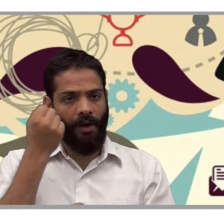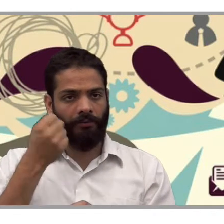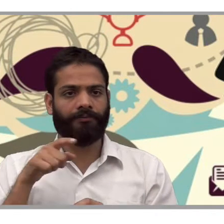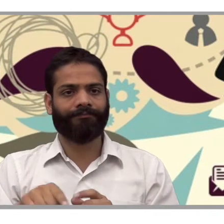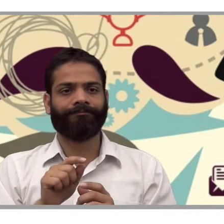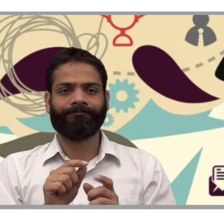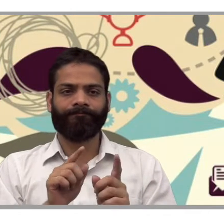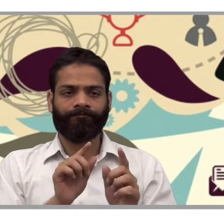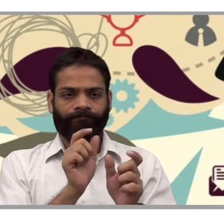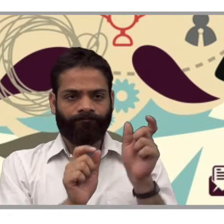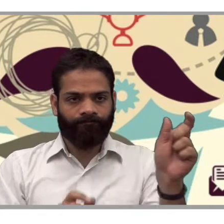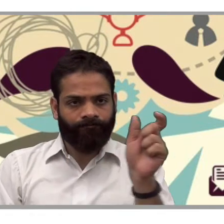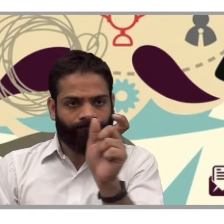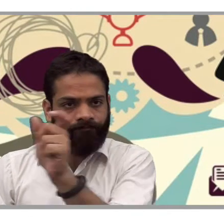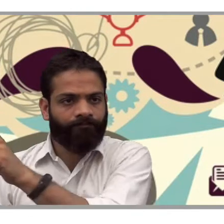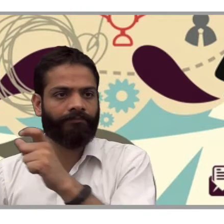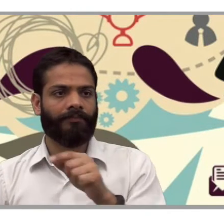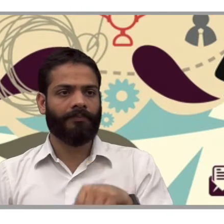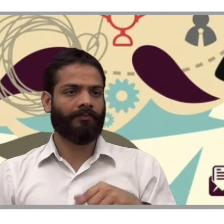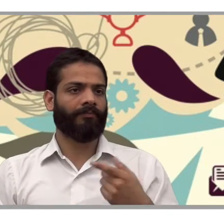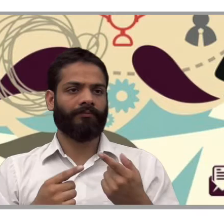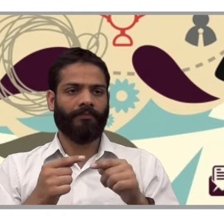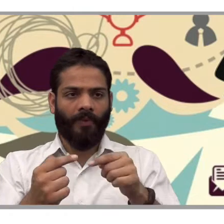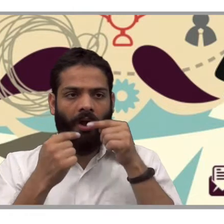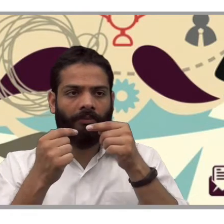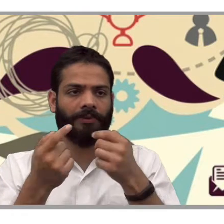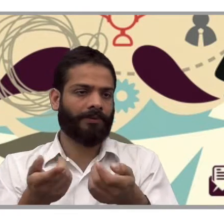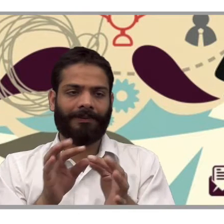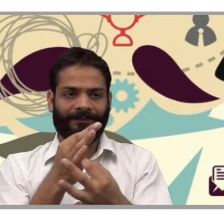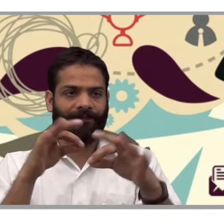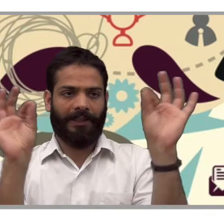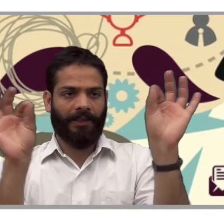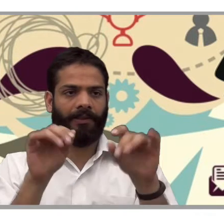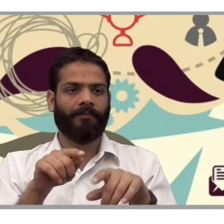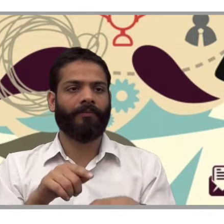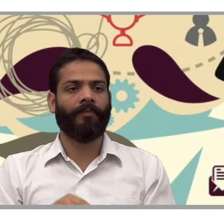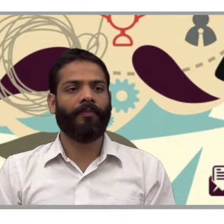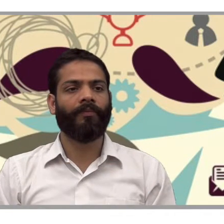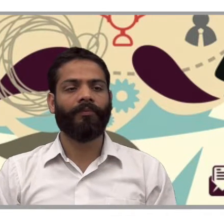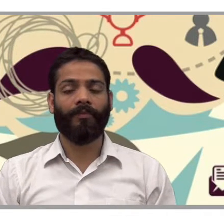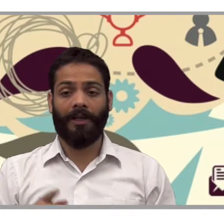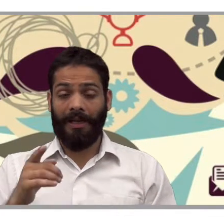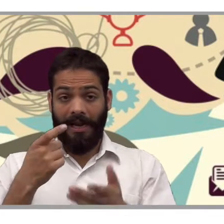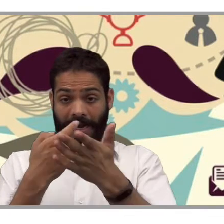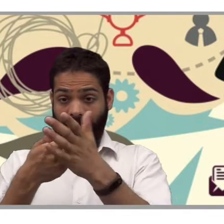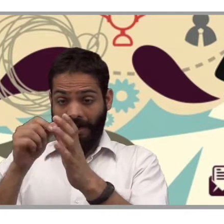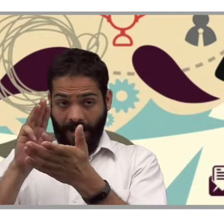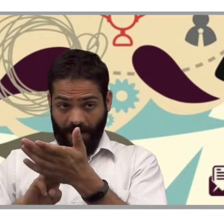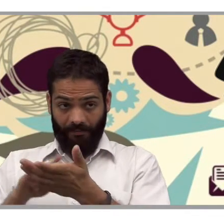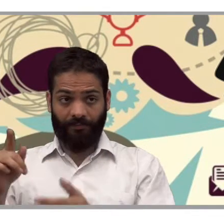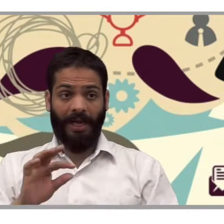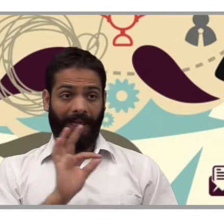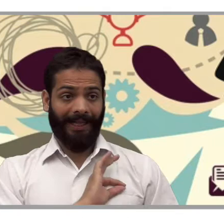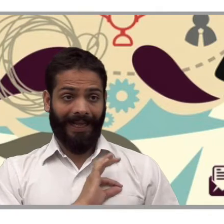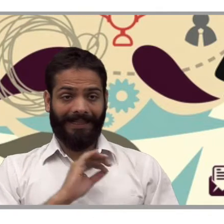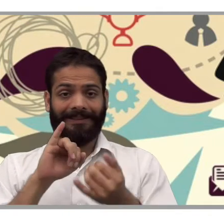So, for example, in a sentence like Ram likes Sita, the sentence could be signed Ram Sita